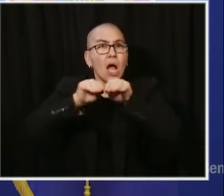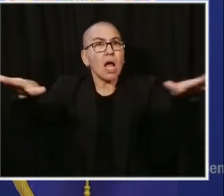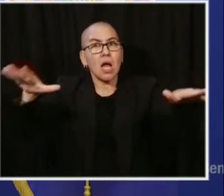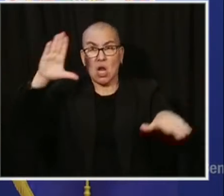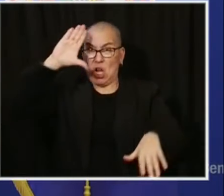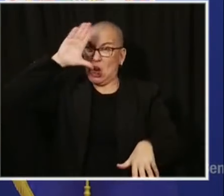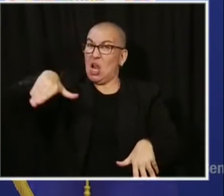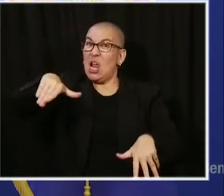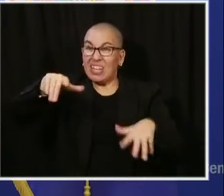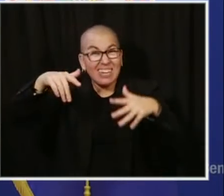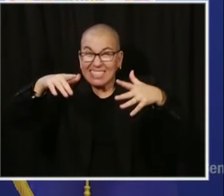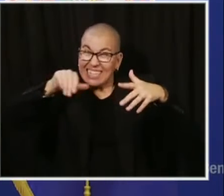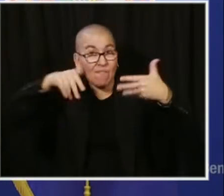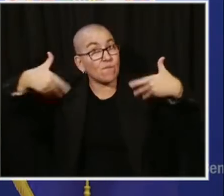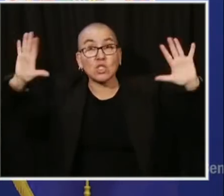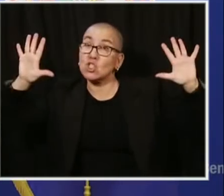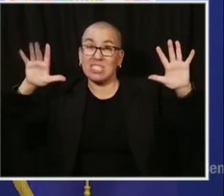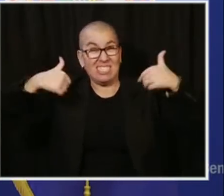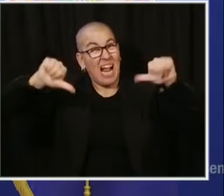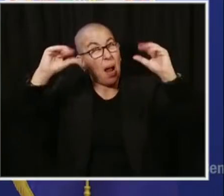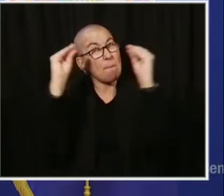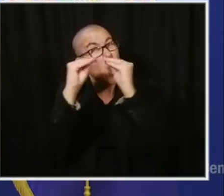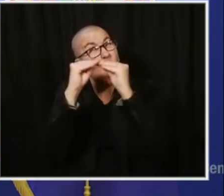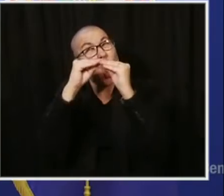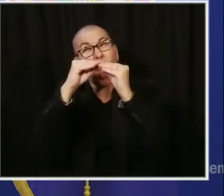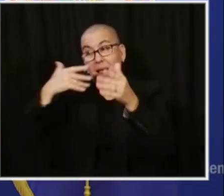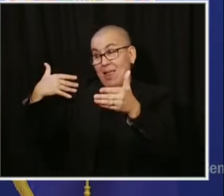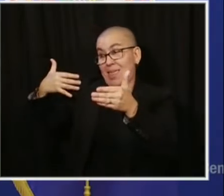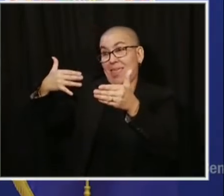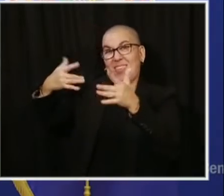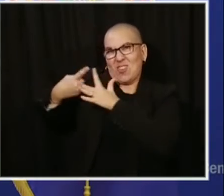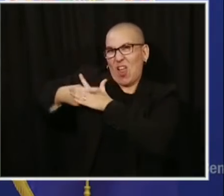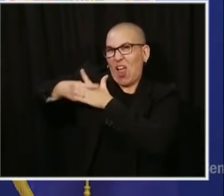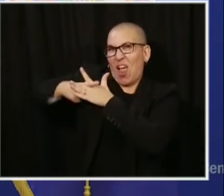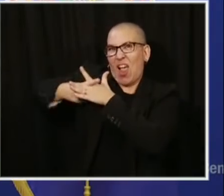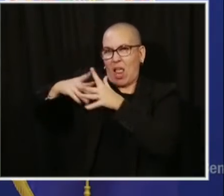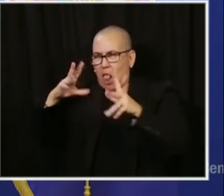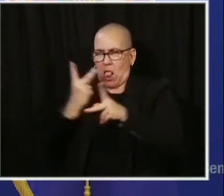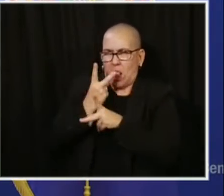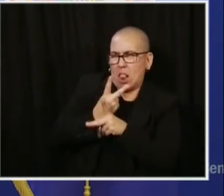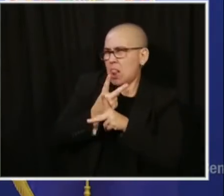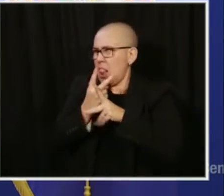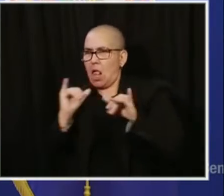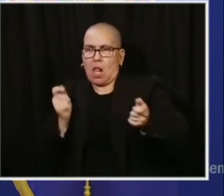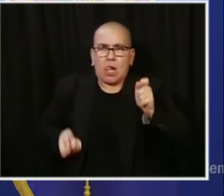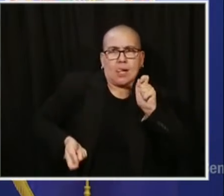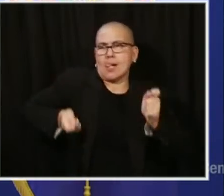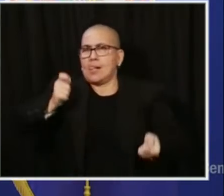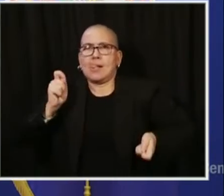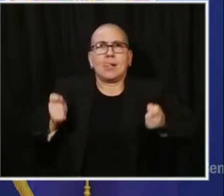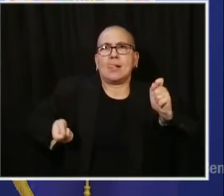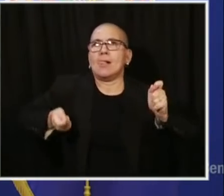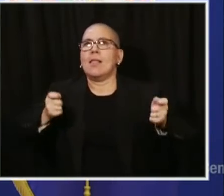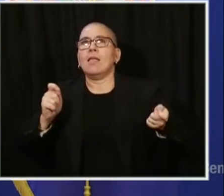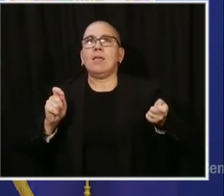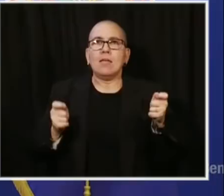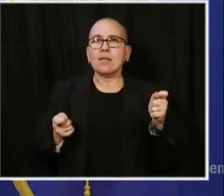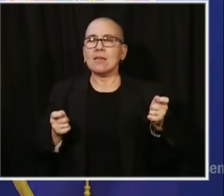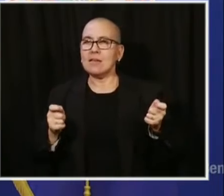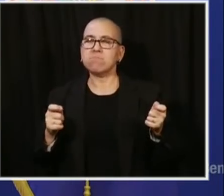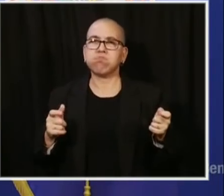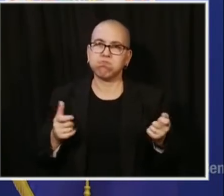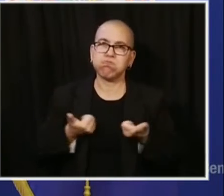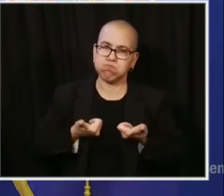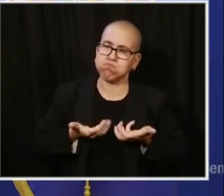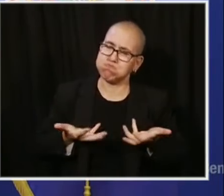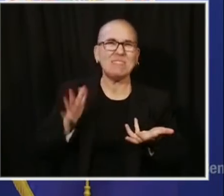here. But what we've learned in the last 8 months and the work that we've done is we can make it much better than it would be if we didn't do that,